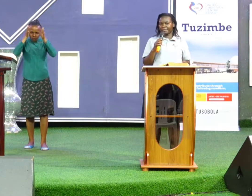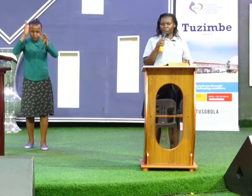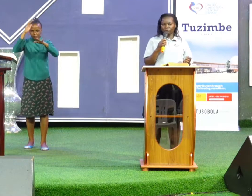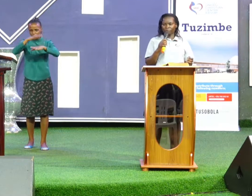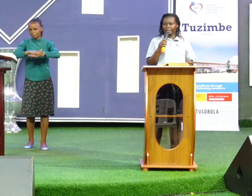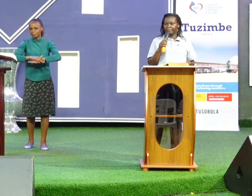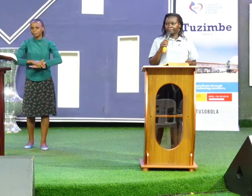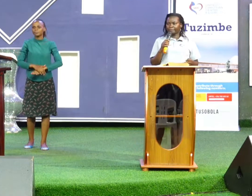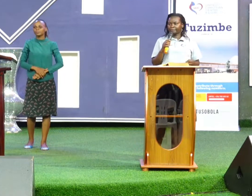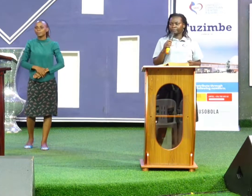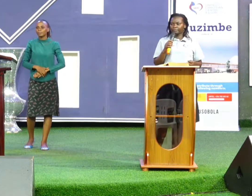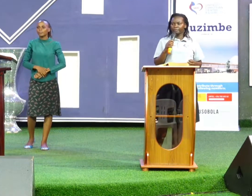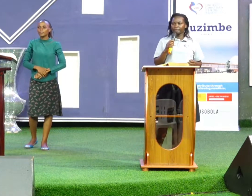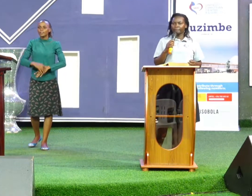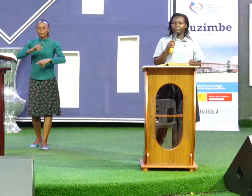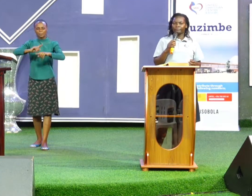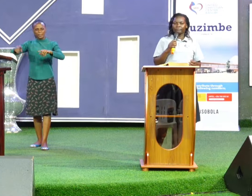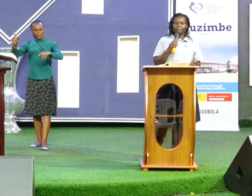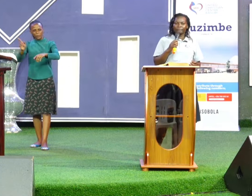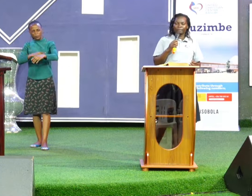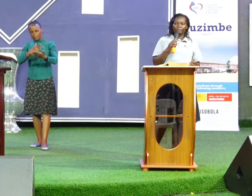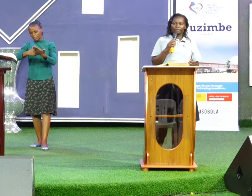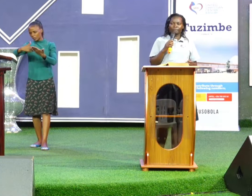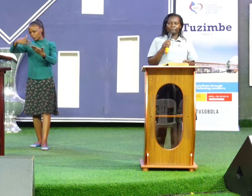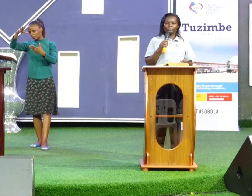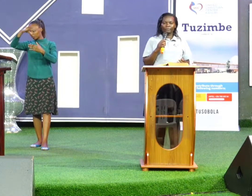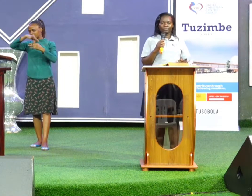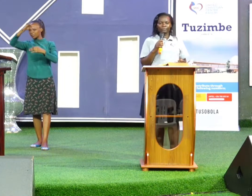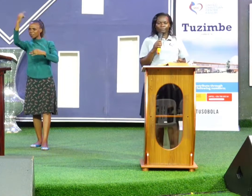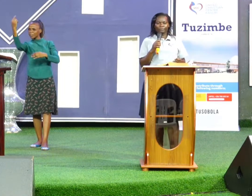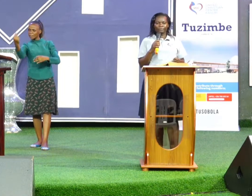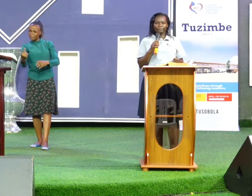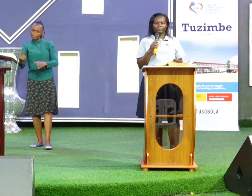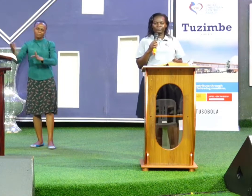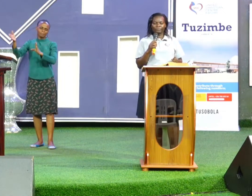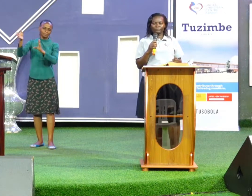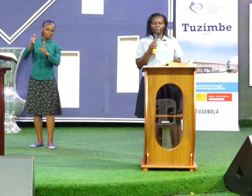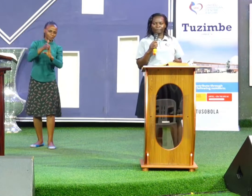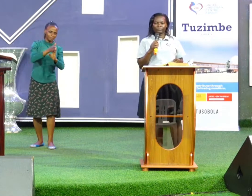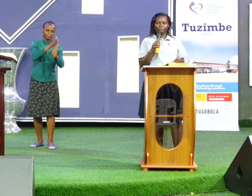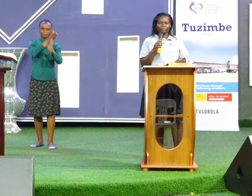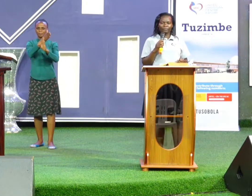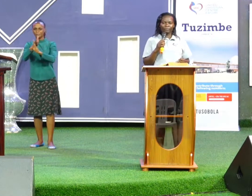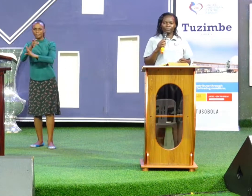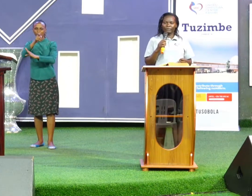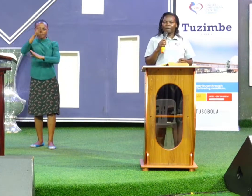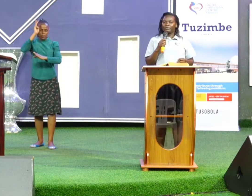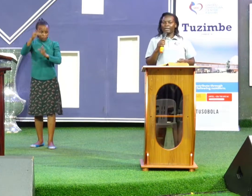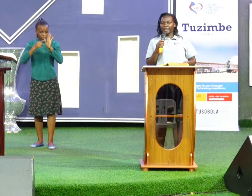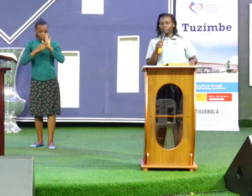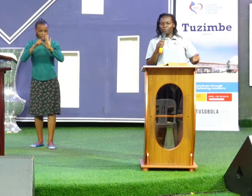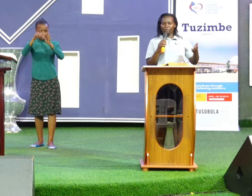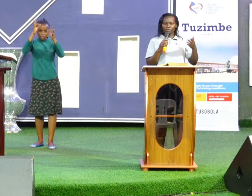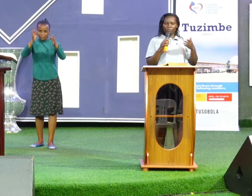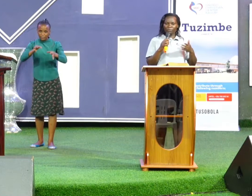ebyo byateekeddwa okukola. But when the Holy Spirit comes to guide you, he will help you to show you the things that you need to put emphasis about.